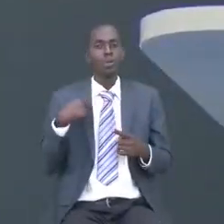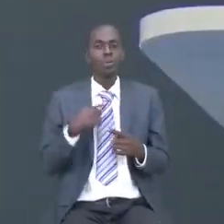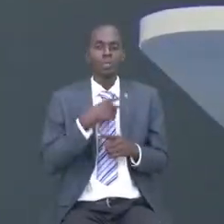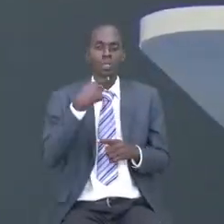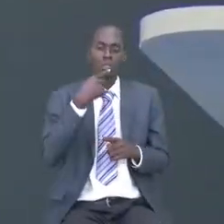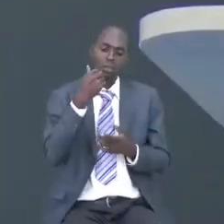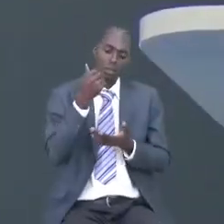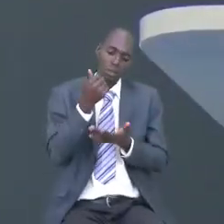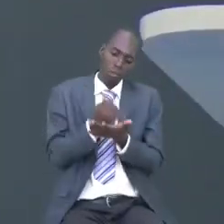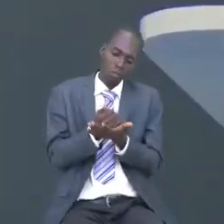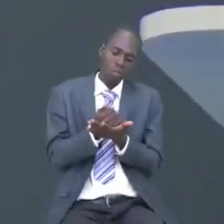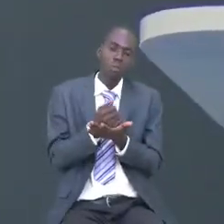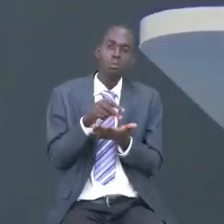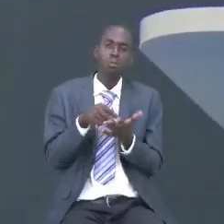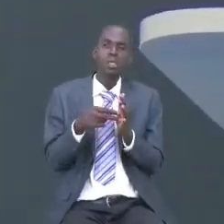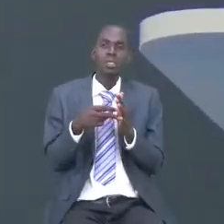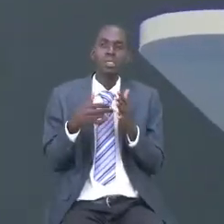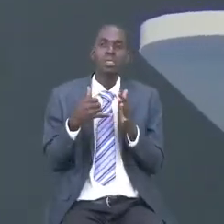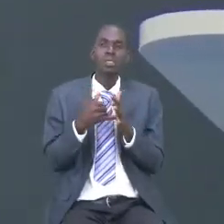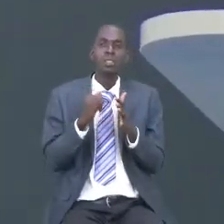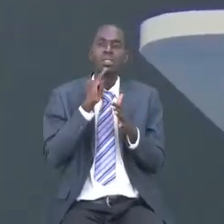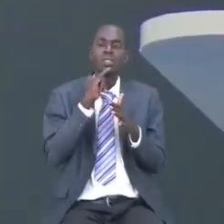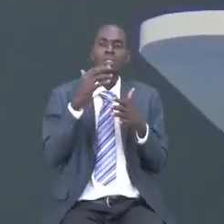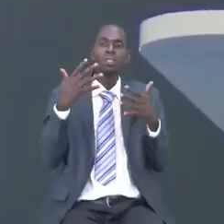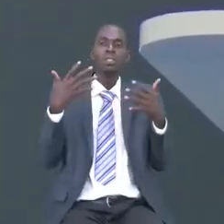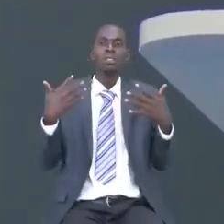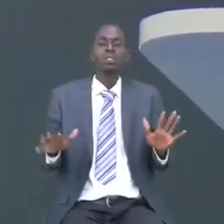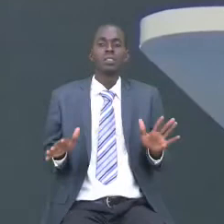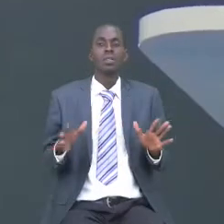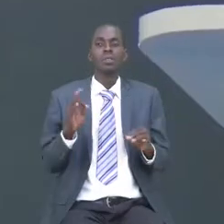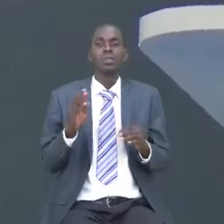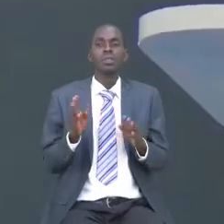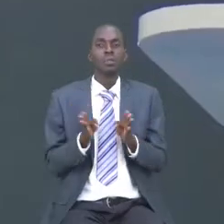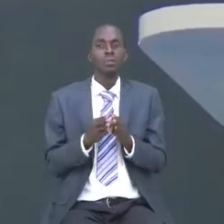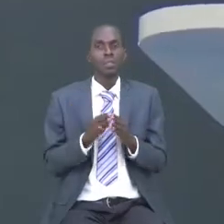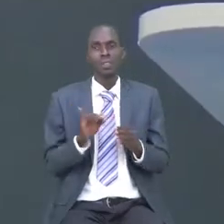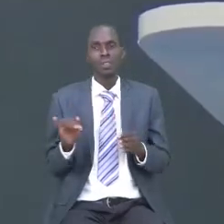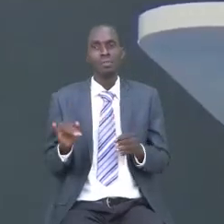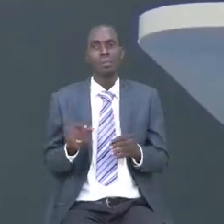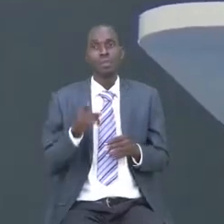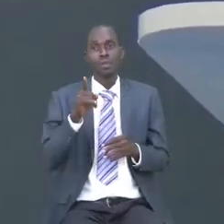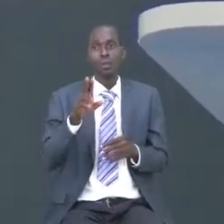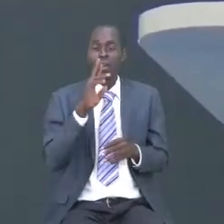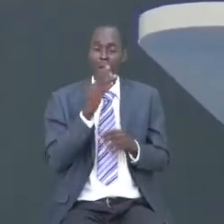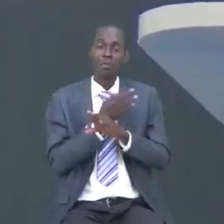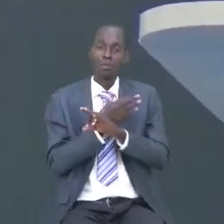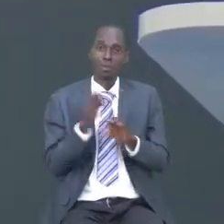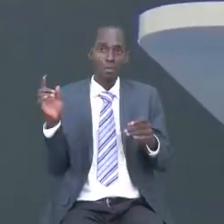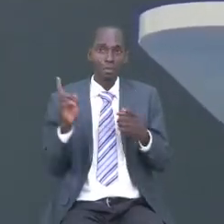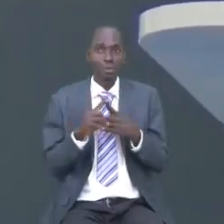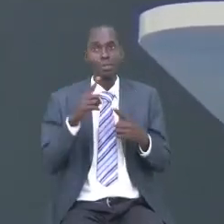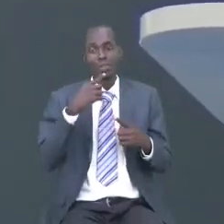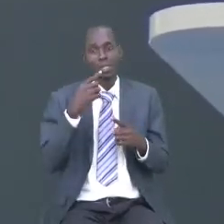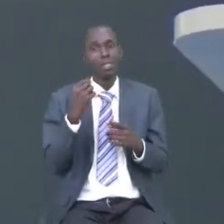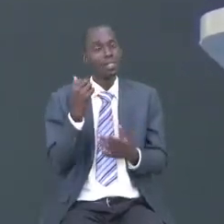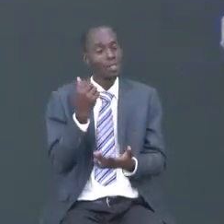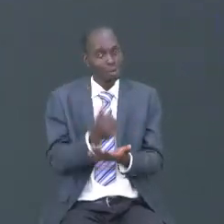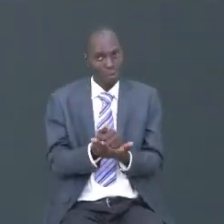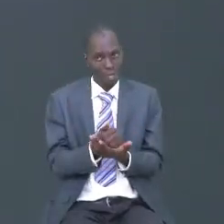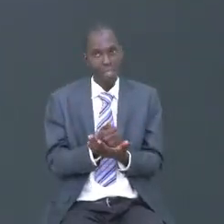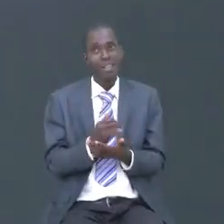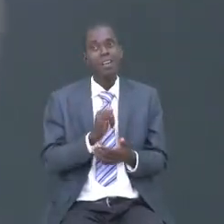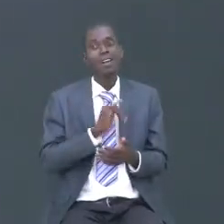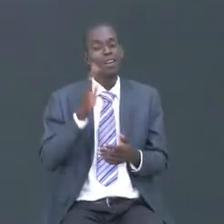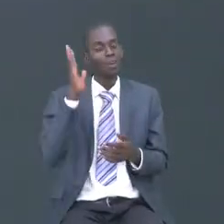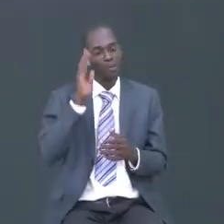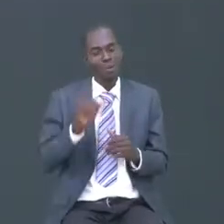that's the end of the meeting. So you're free to say amen. I'll go as long as I